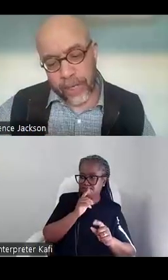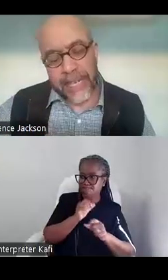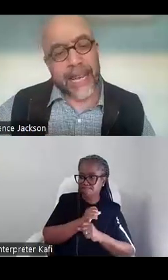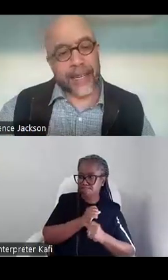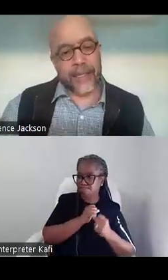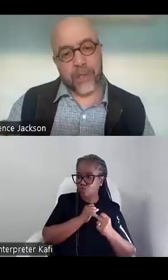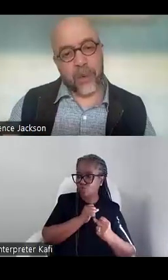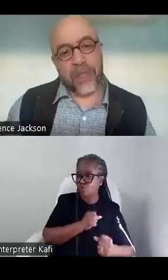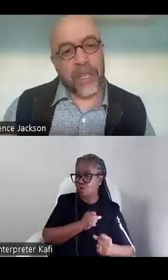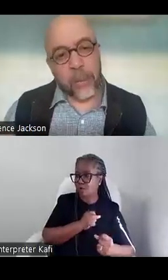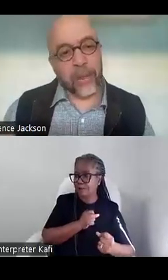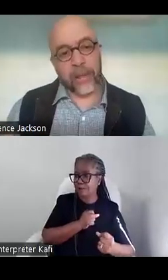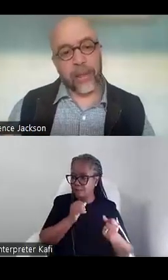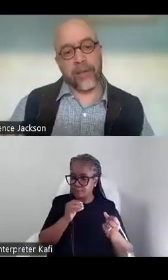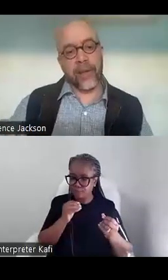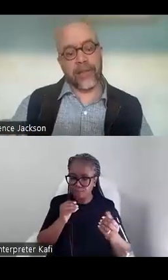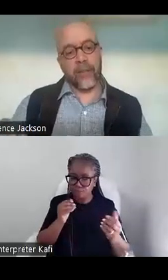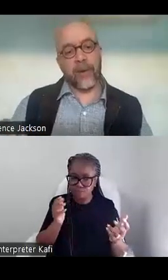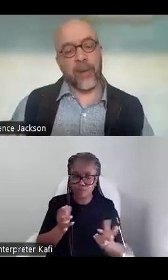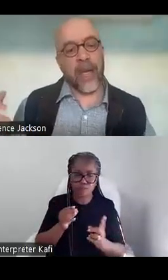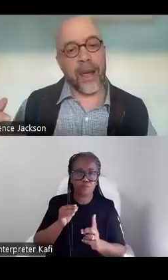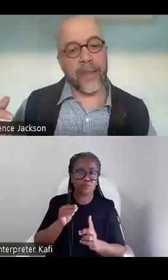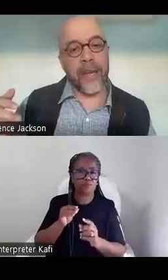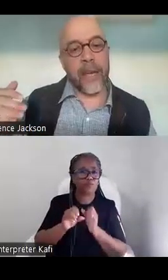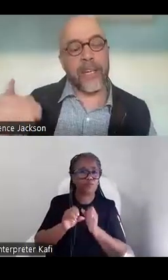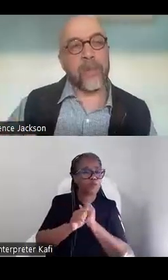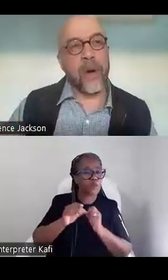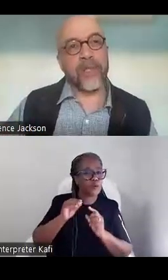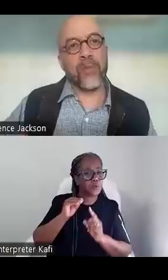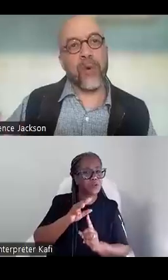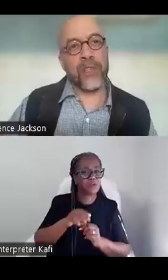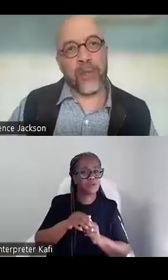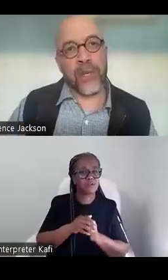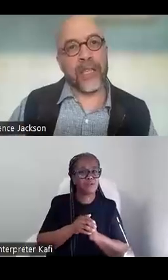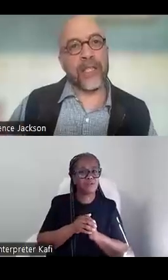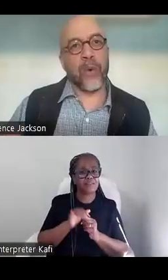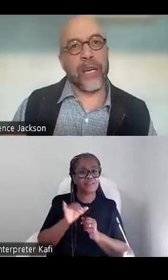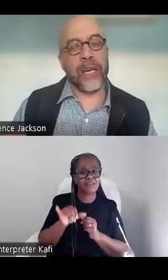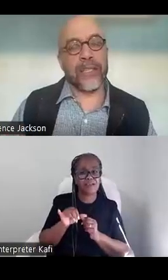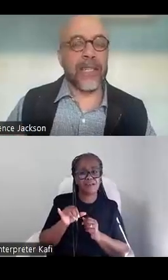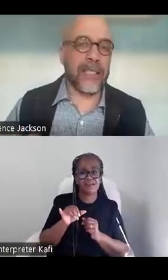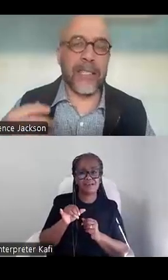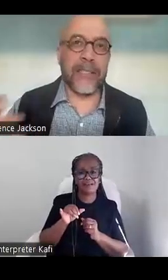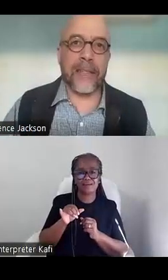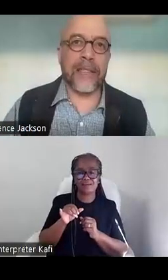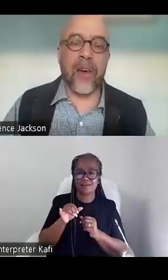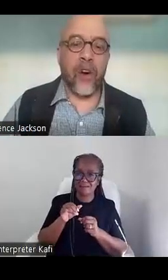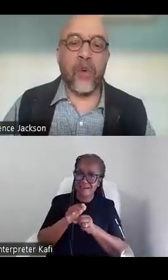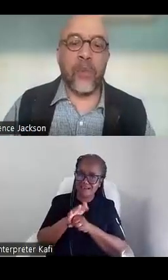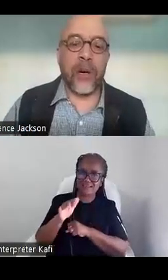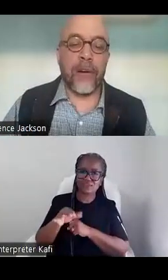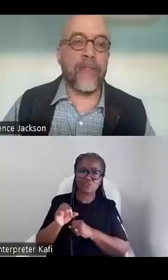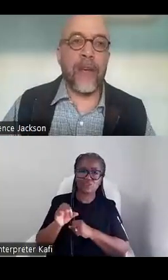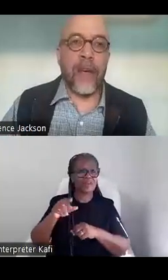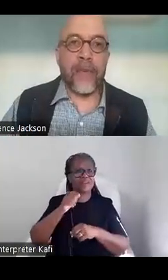the inaccess, or the inability that someone would have, because Baltimore, between 1820 and 1860 is the